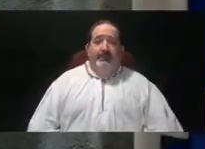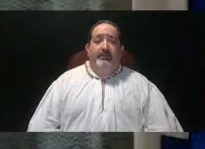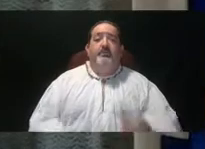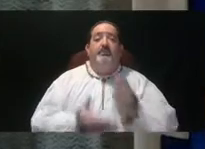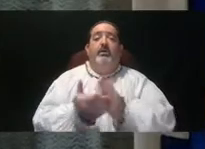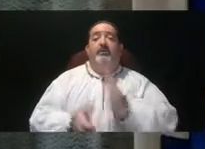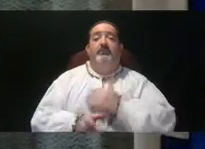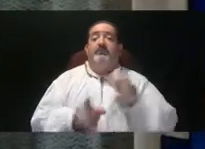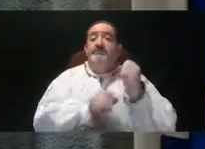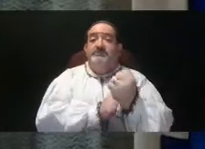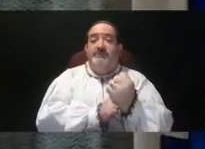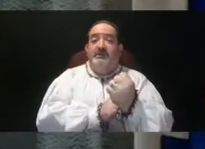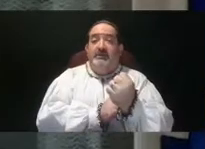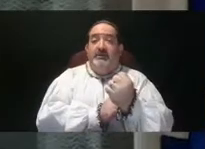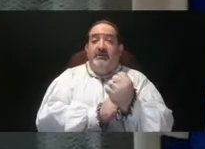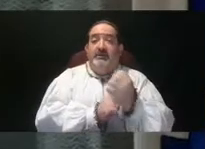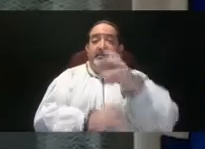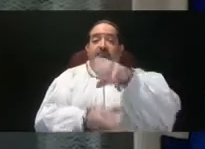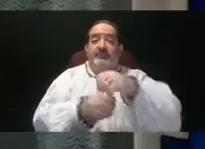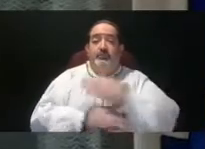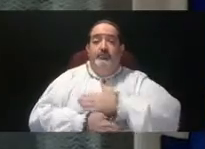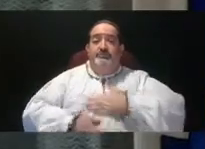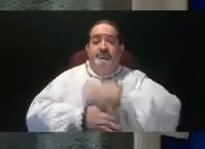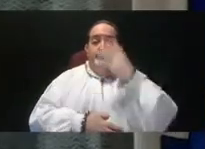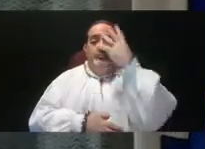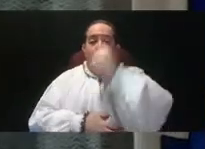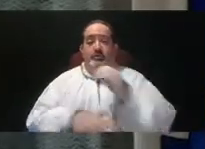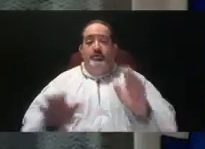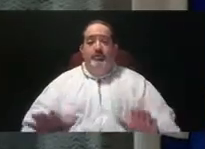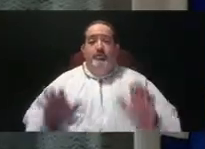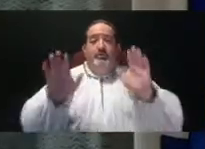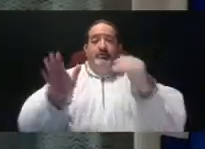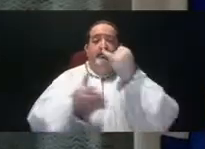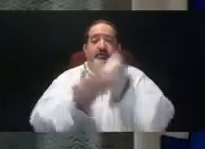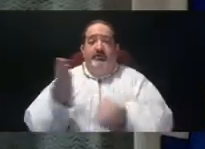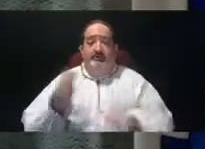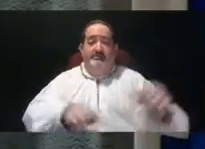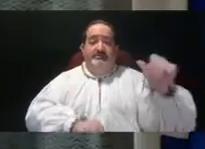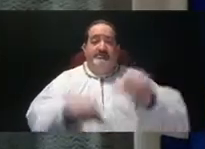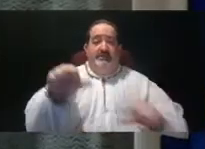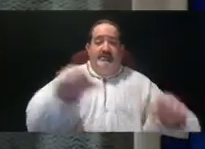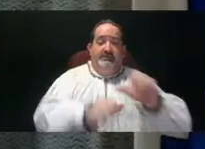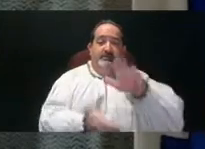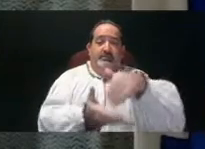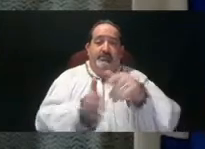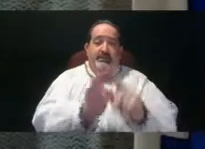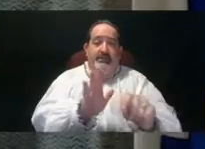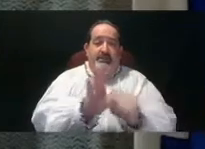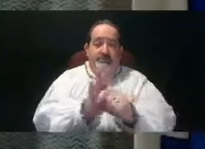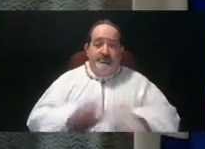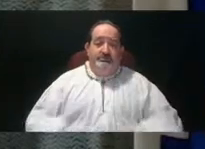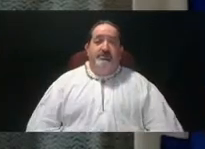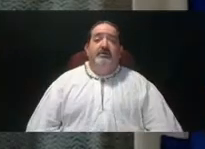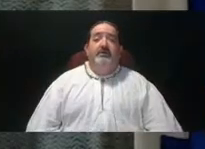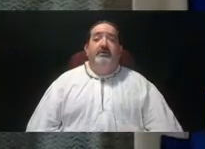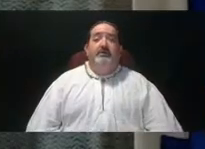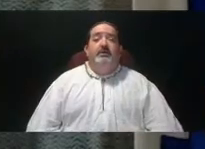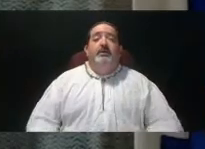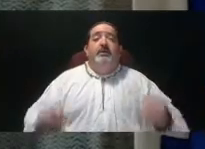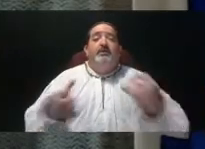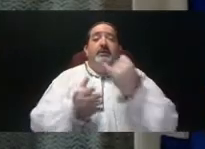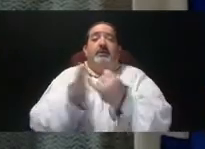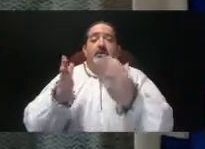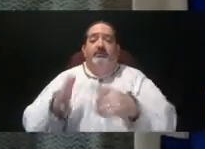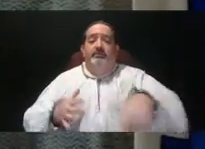Part of our society is the appreciation of the beauty and wonderment of the arts and sciences of the Middle Ages. There are artisans among